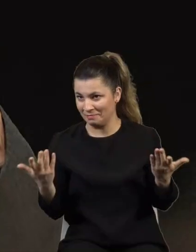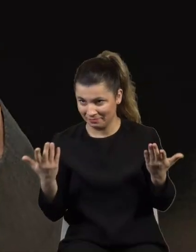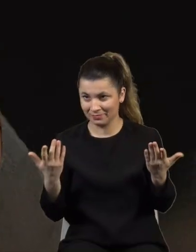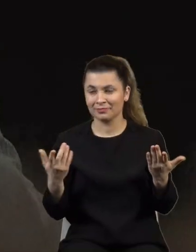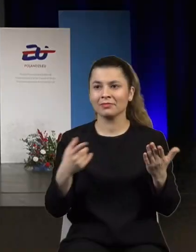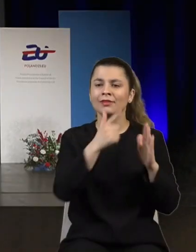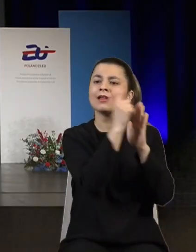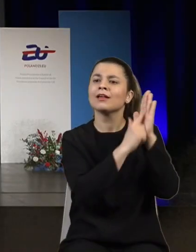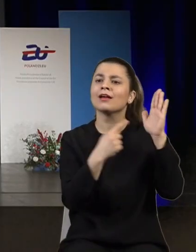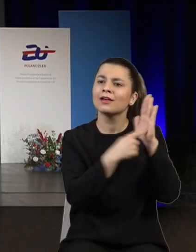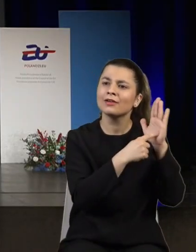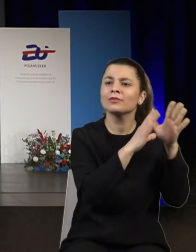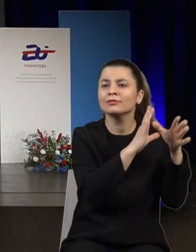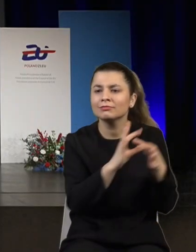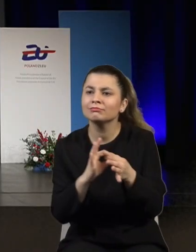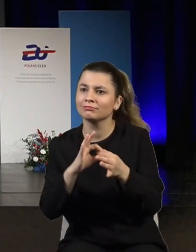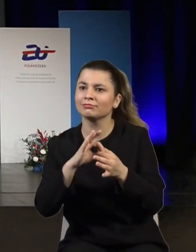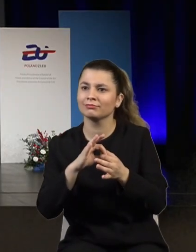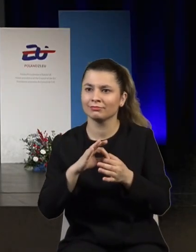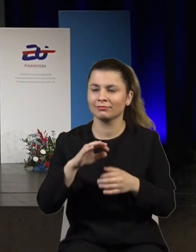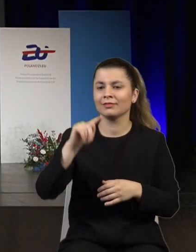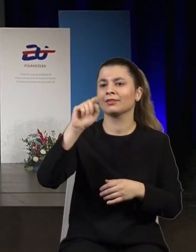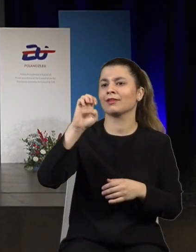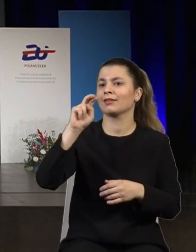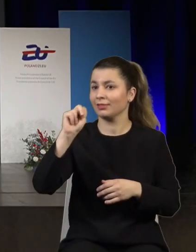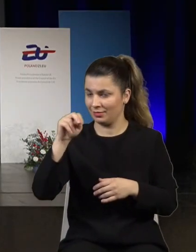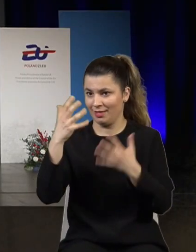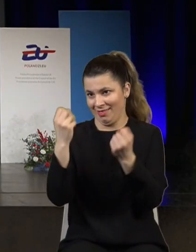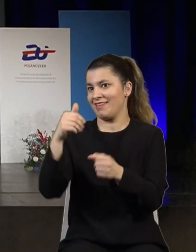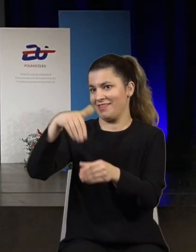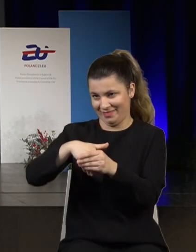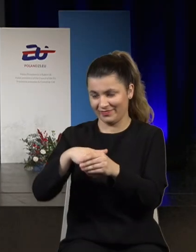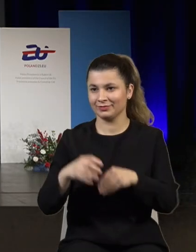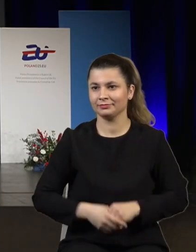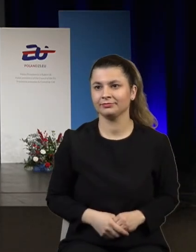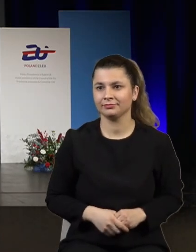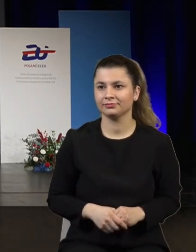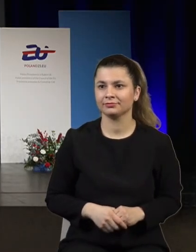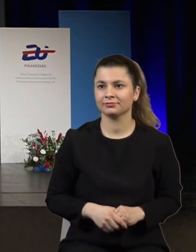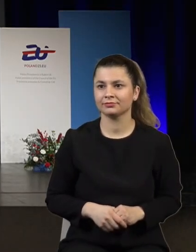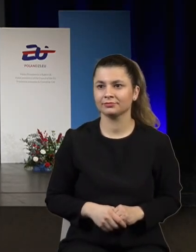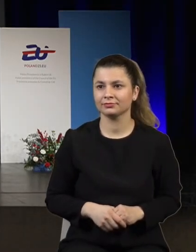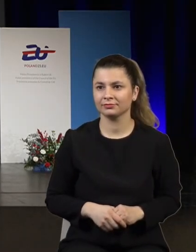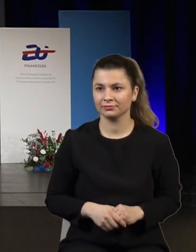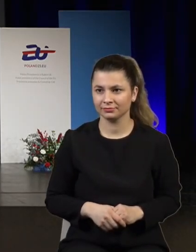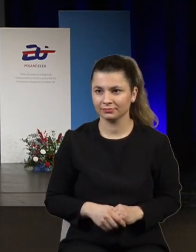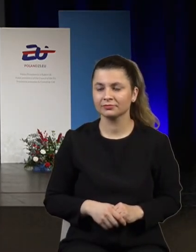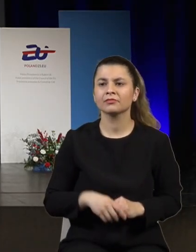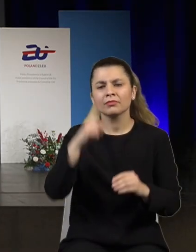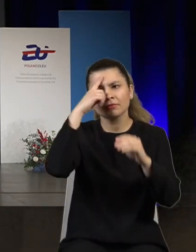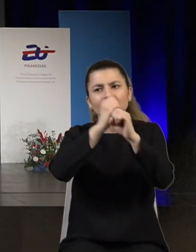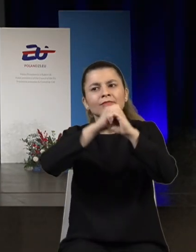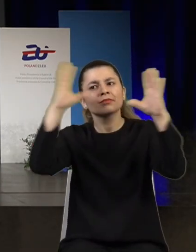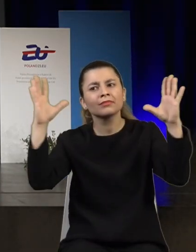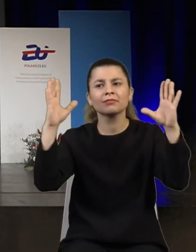incorporating those concepts in our national transport programs, I think. But the main